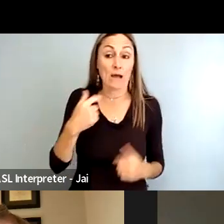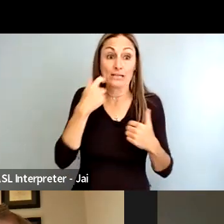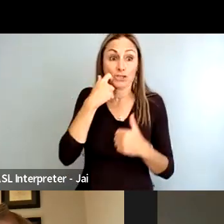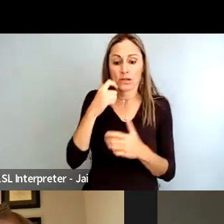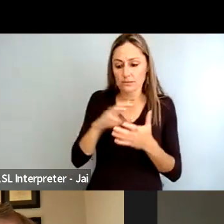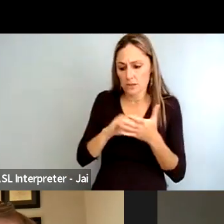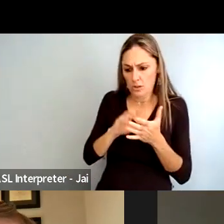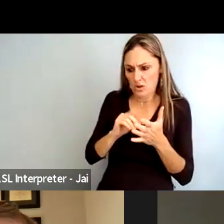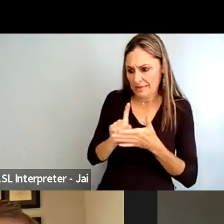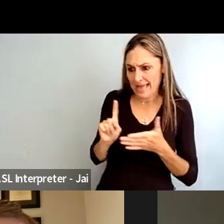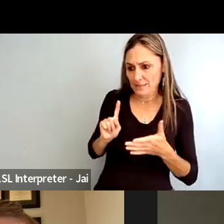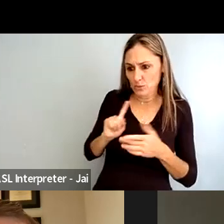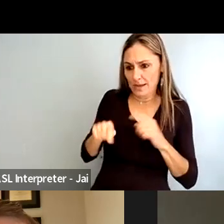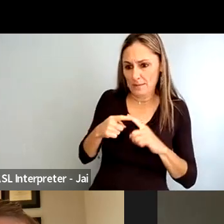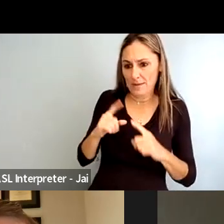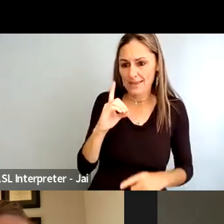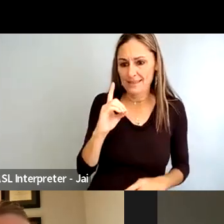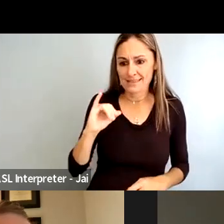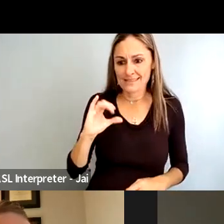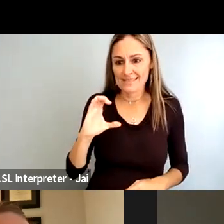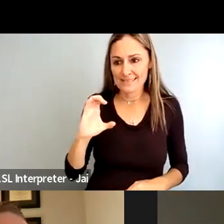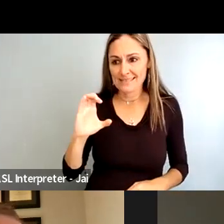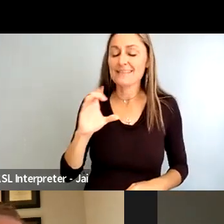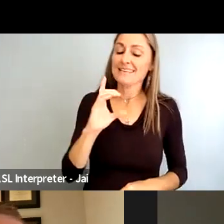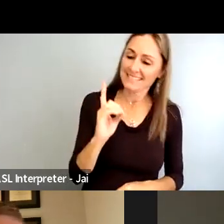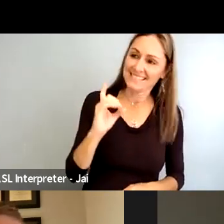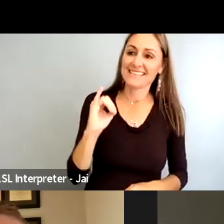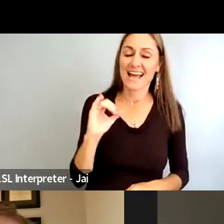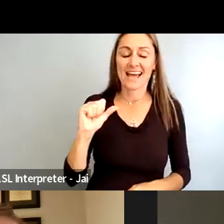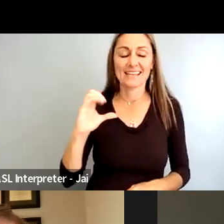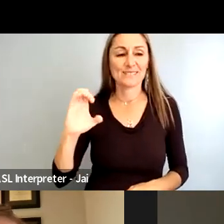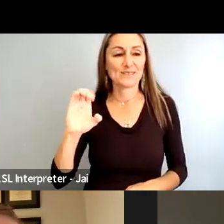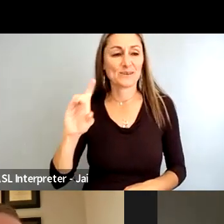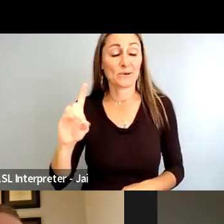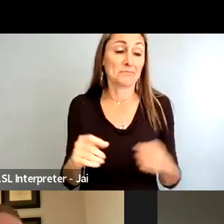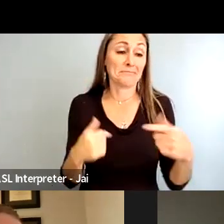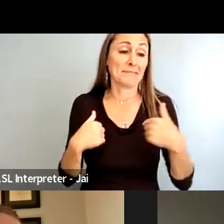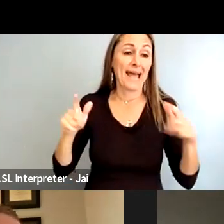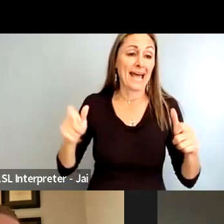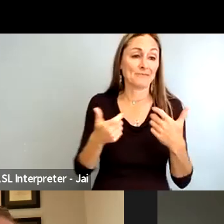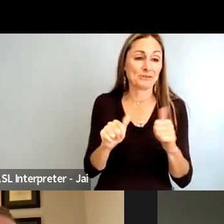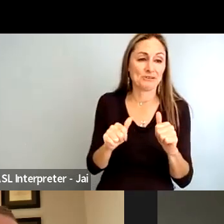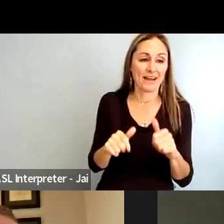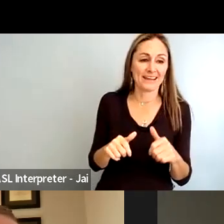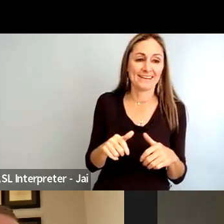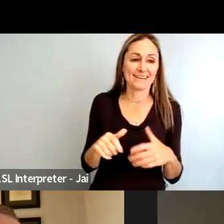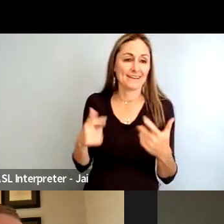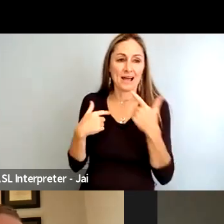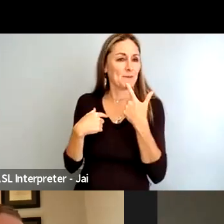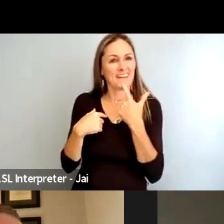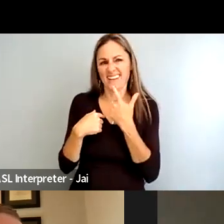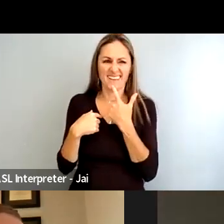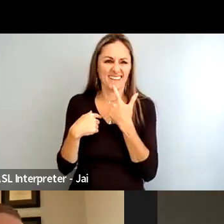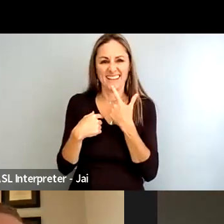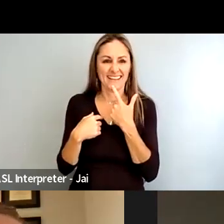think like last week. So very cool. I'll have to get on it. And I'm shaking my head no, because